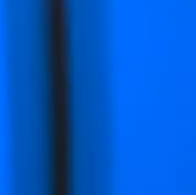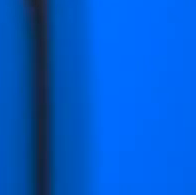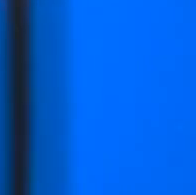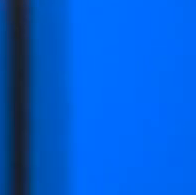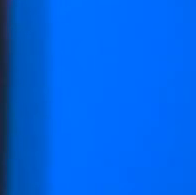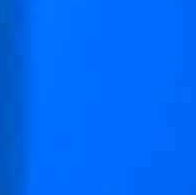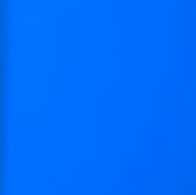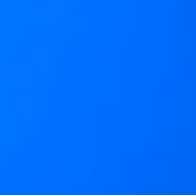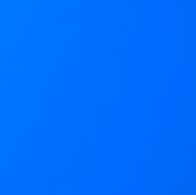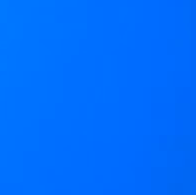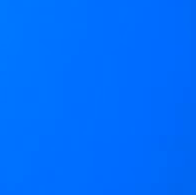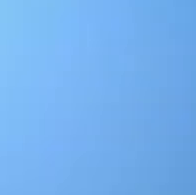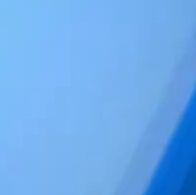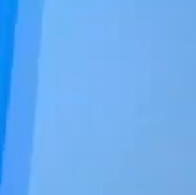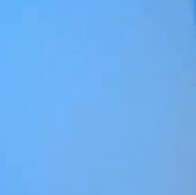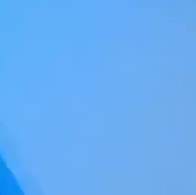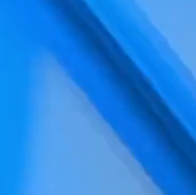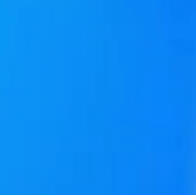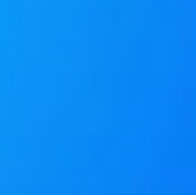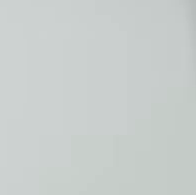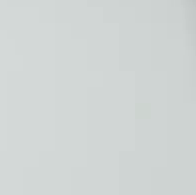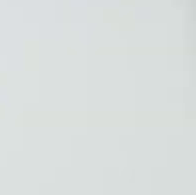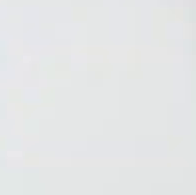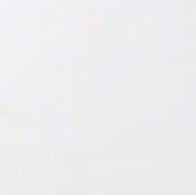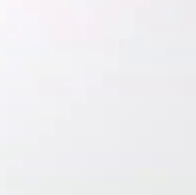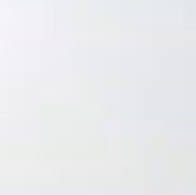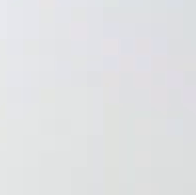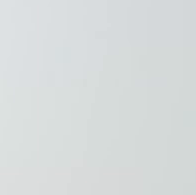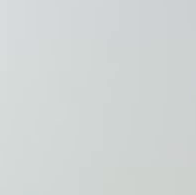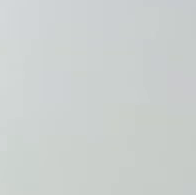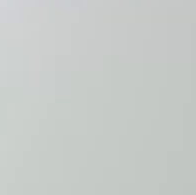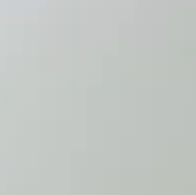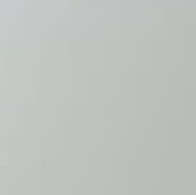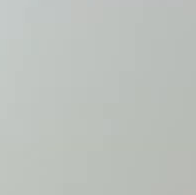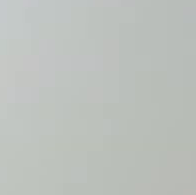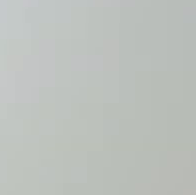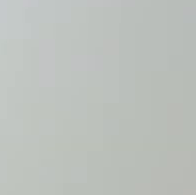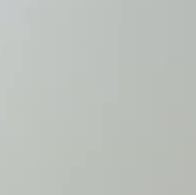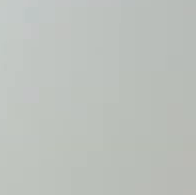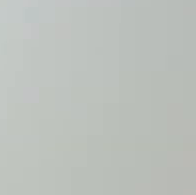ZNS Total Sports is brought to you by Fourth Terrace Diagnostic Center.